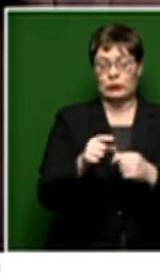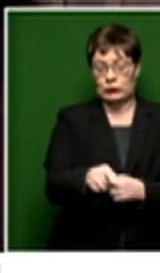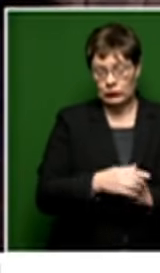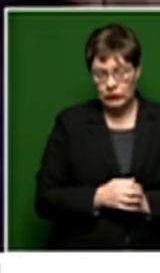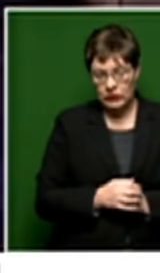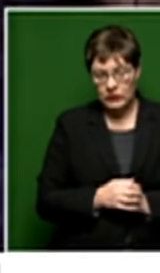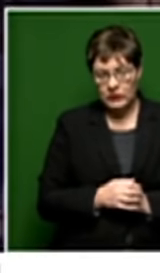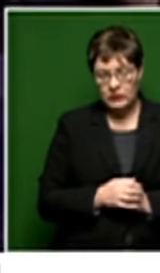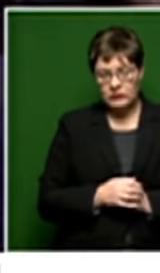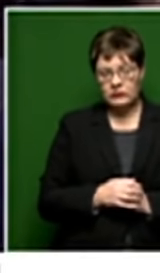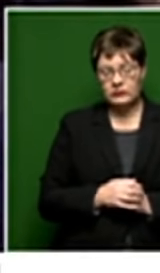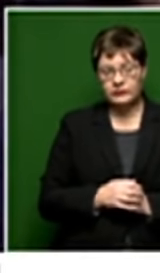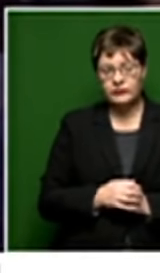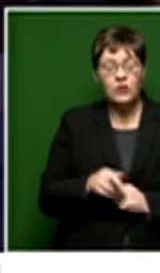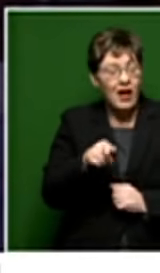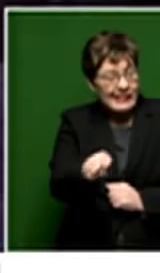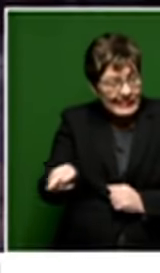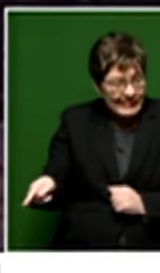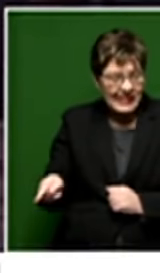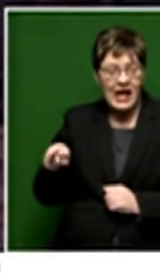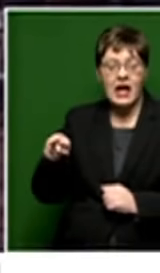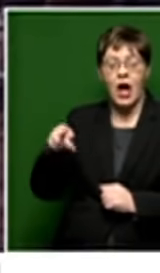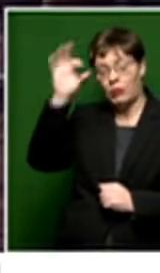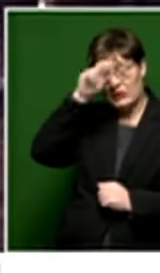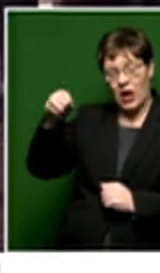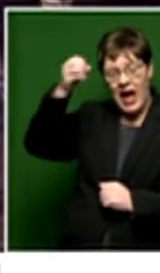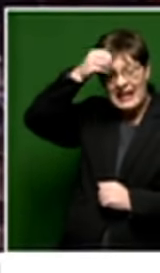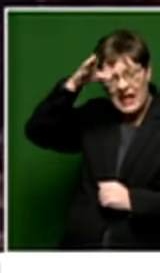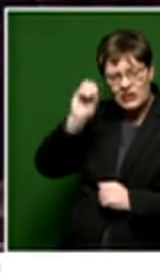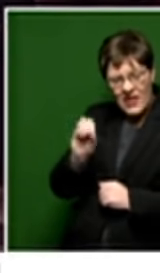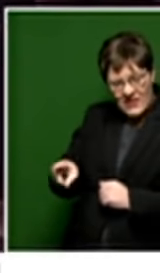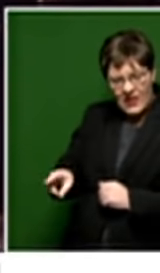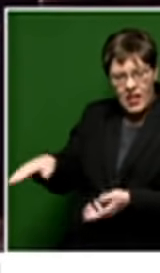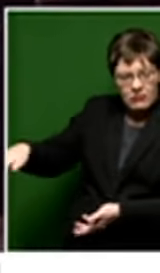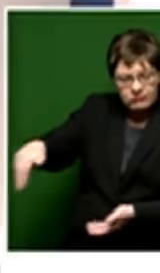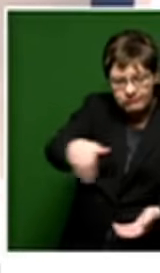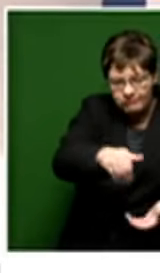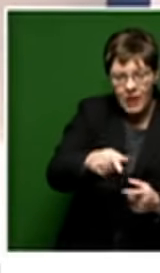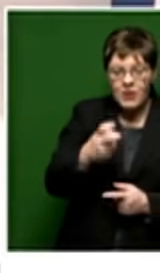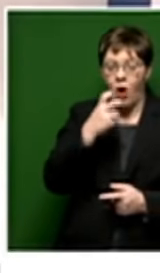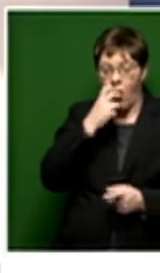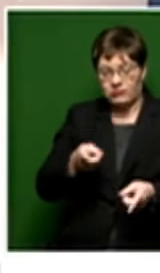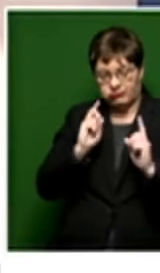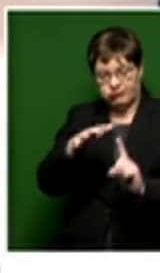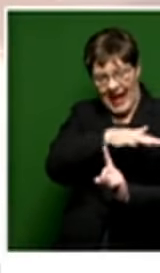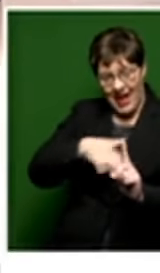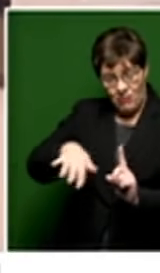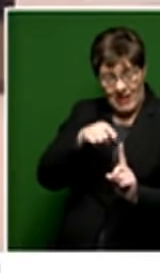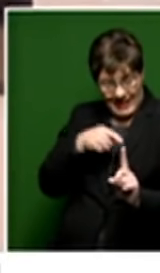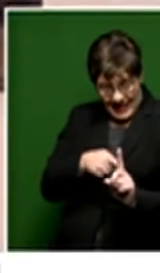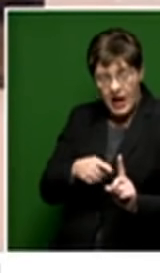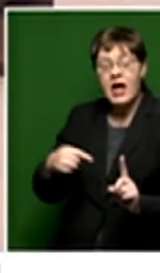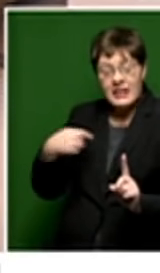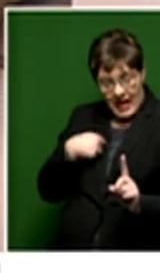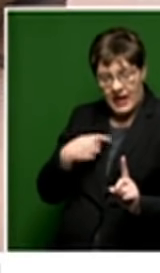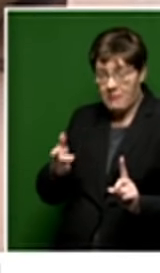the hotspot through their intelligence, which they have gathered that we need to be deployed in such an area